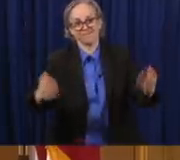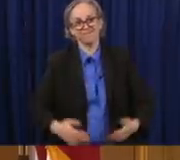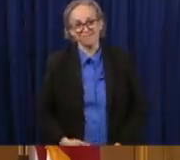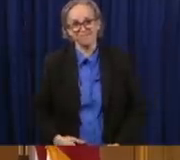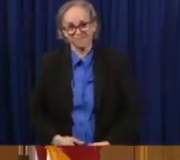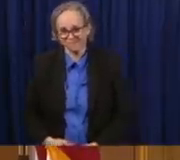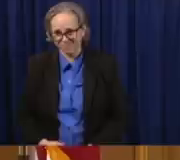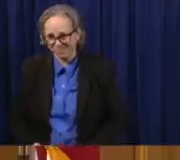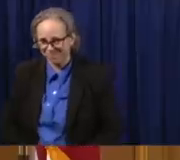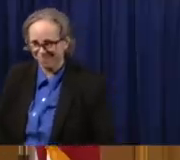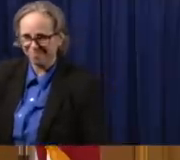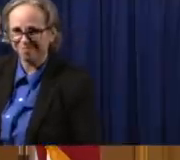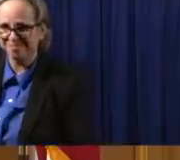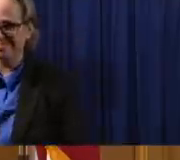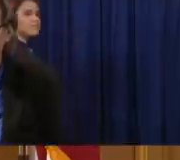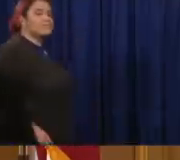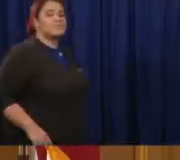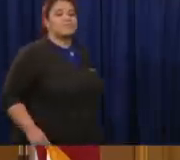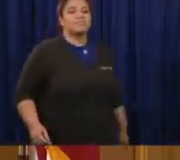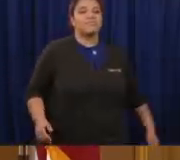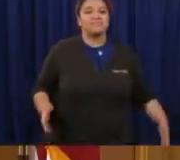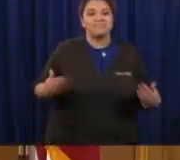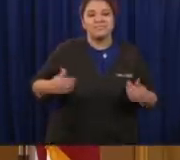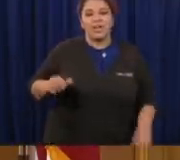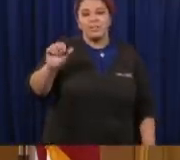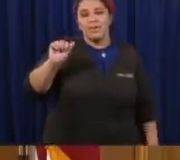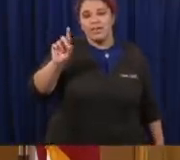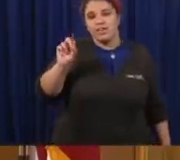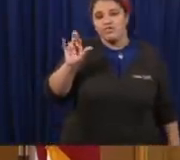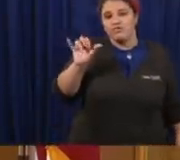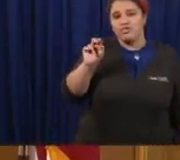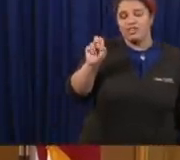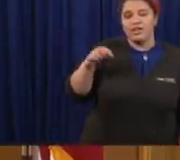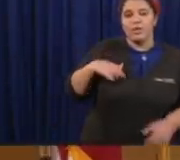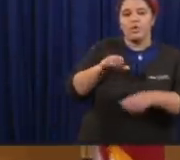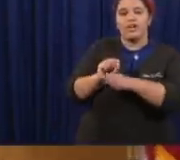Adrienne Robbins, NBC4, and my question's for Dr. Acton.